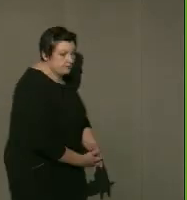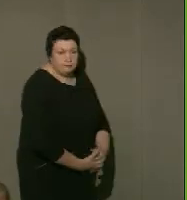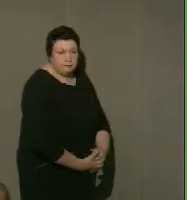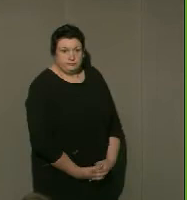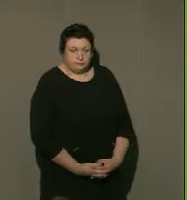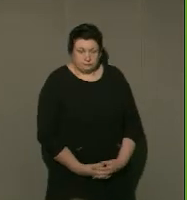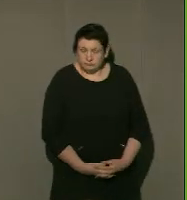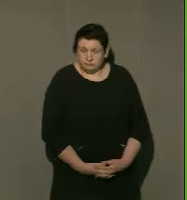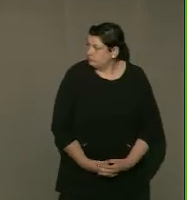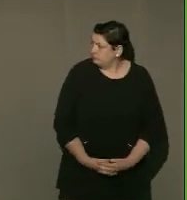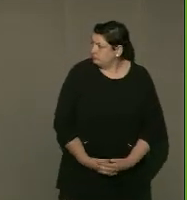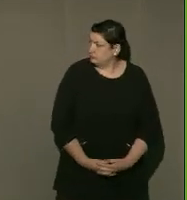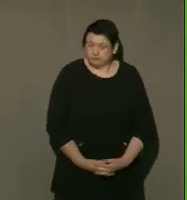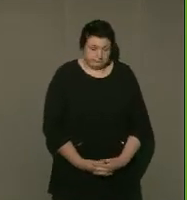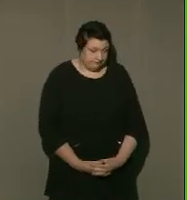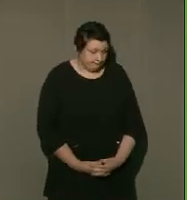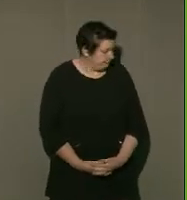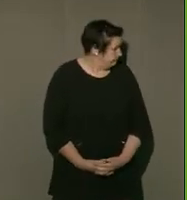Okay.